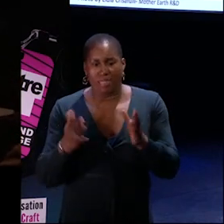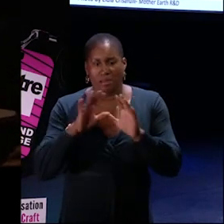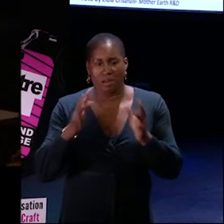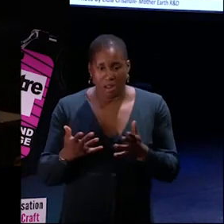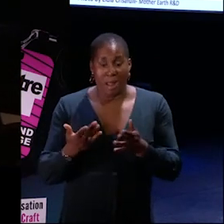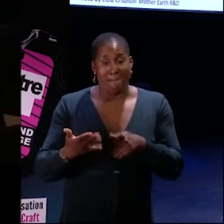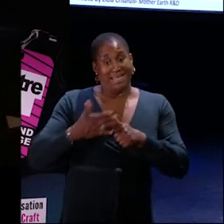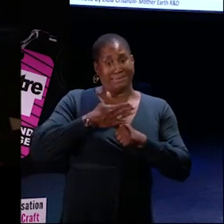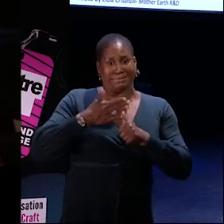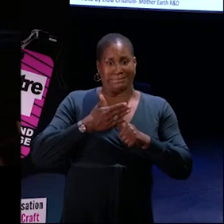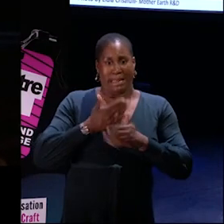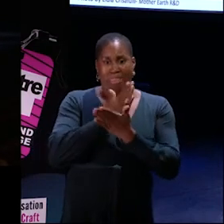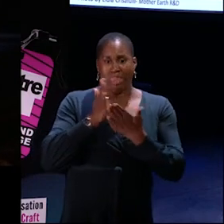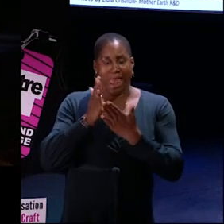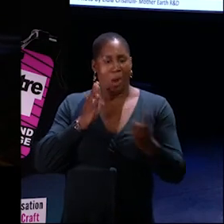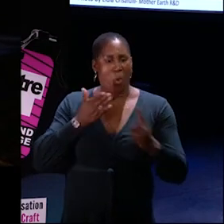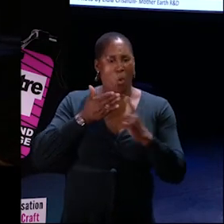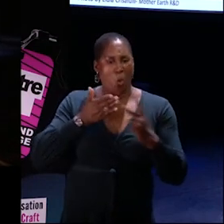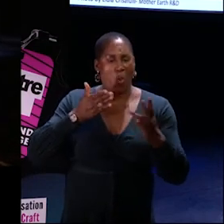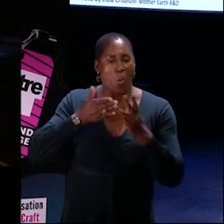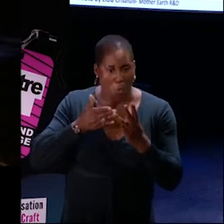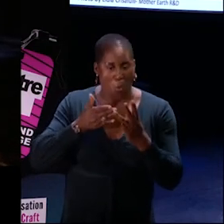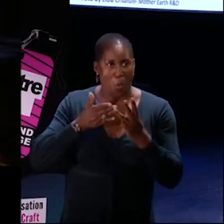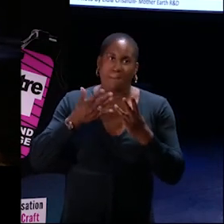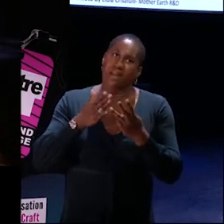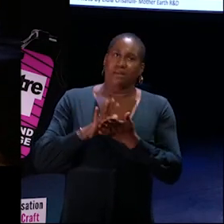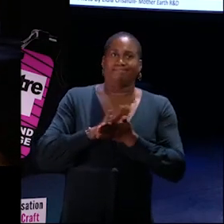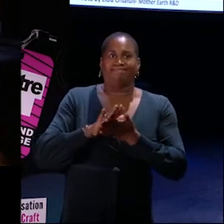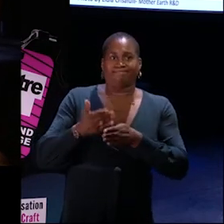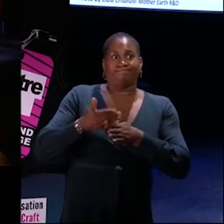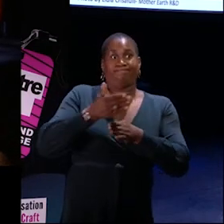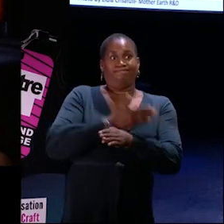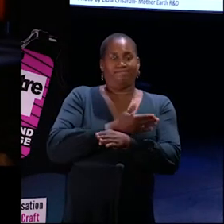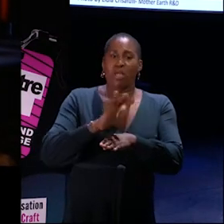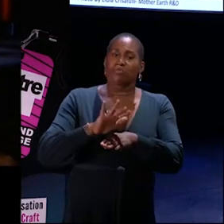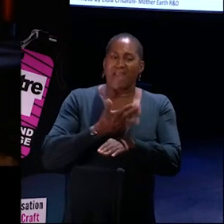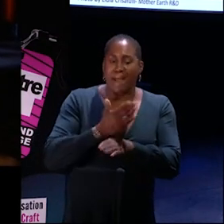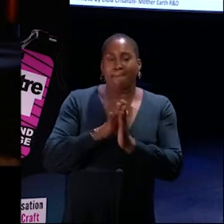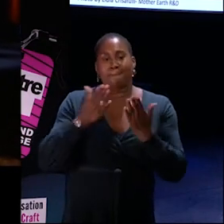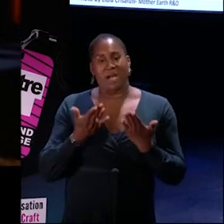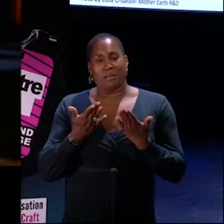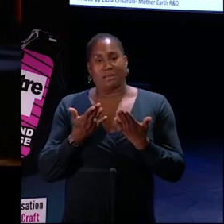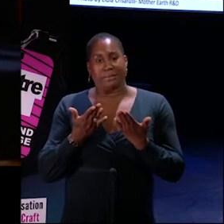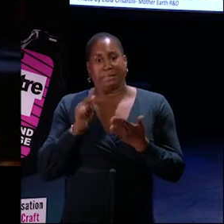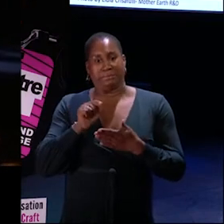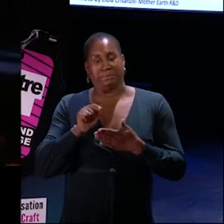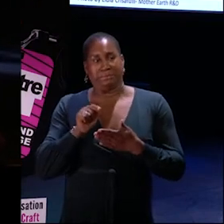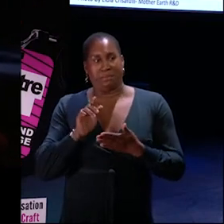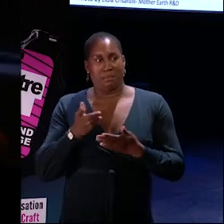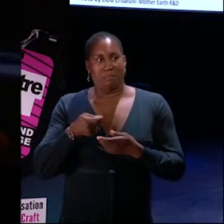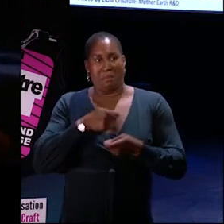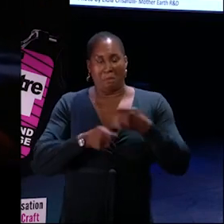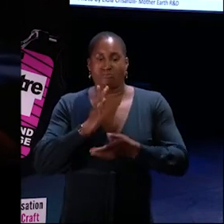example, we decided that everything, we started doing this R&D before the Theatre Green Book existed. So we were sort of making up our own goals, but now I would